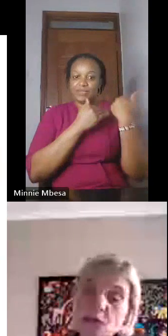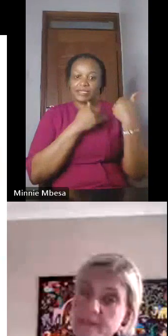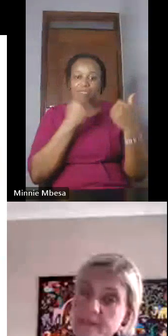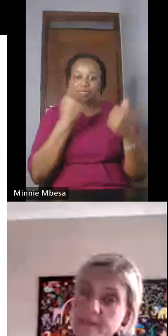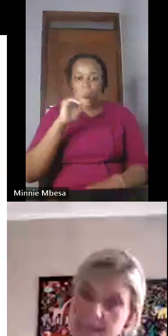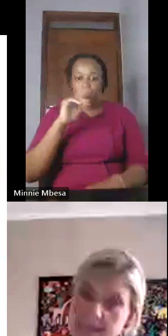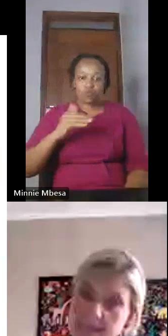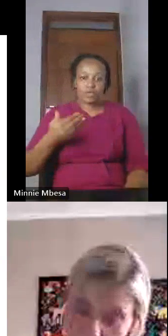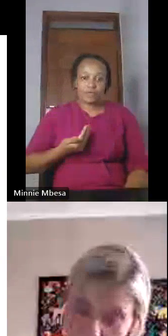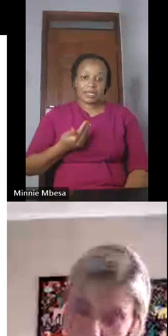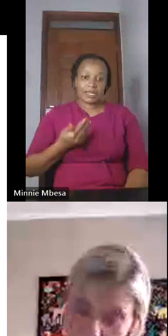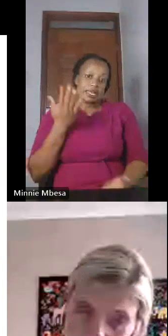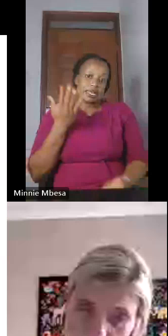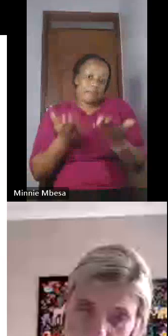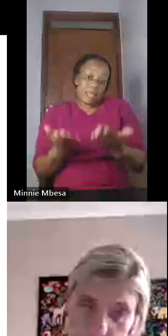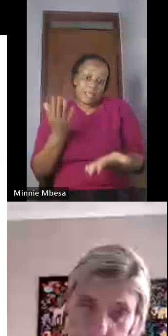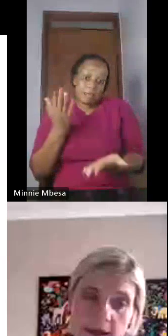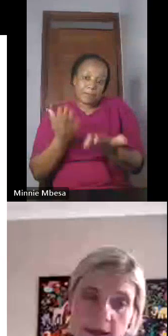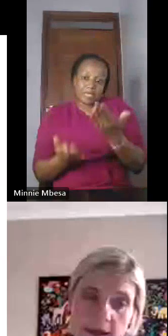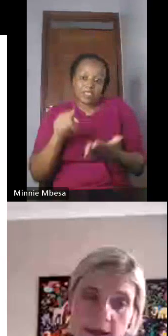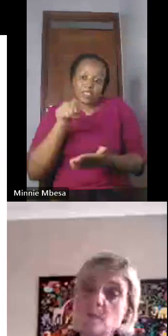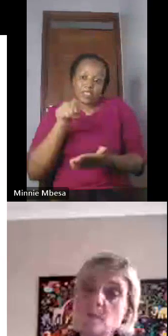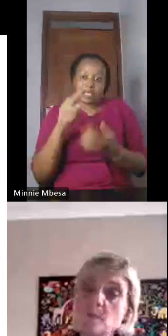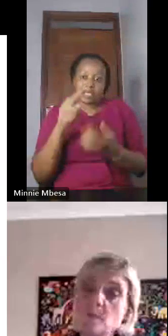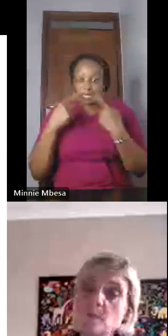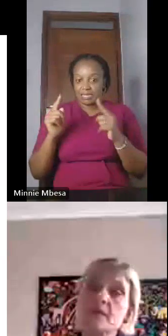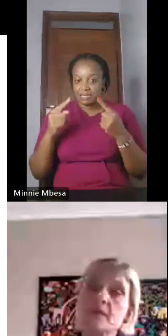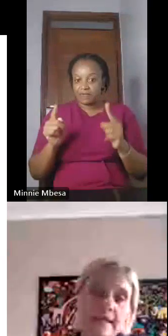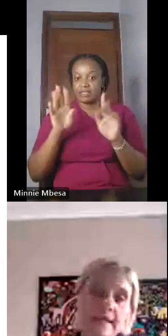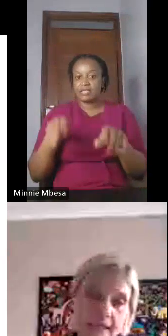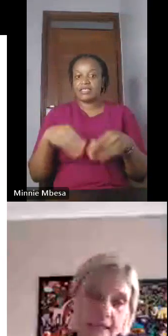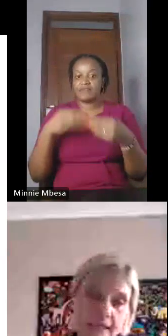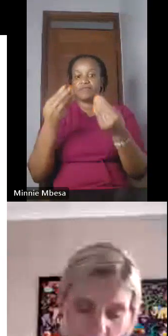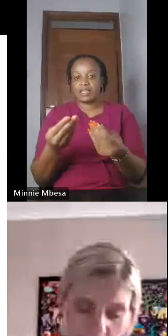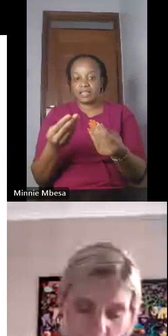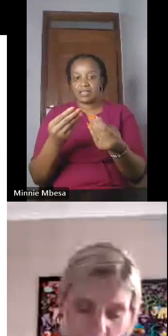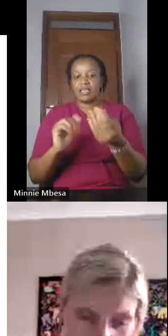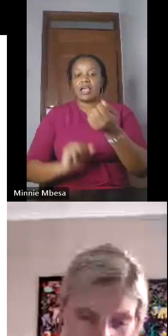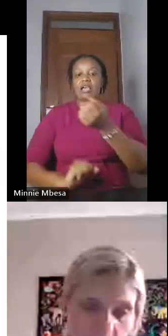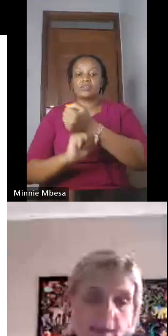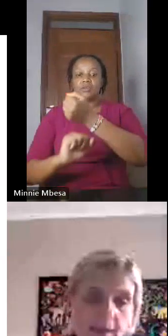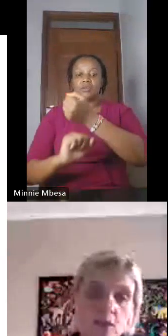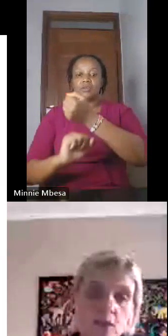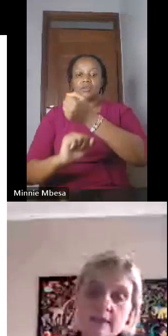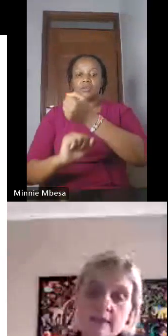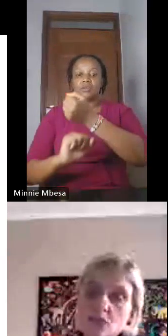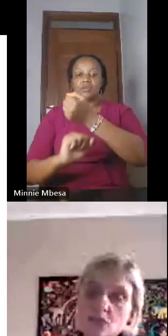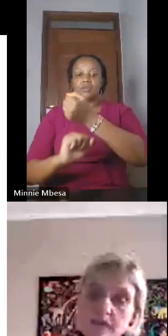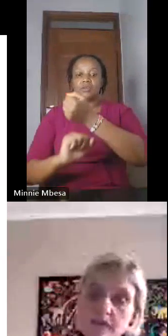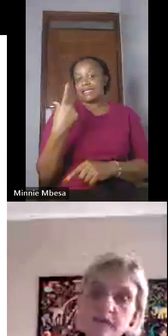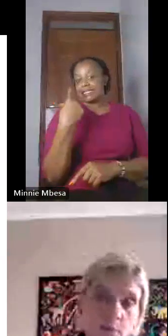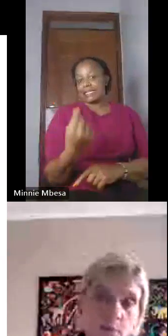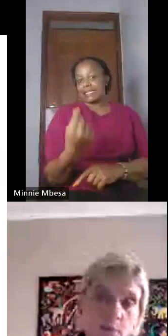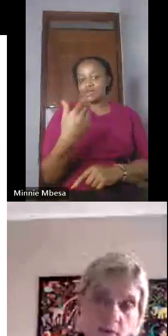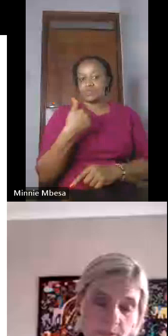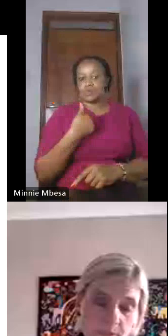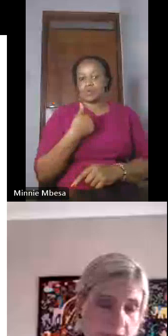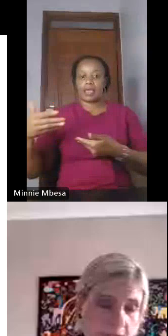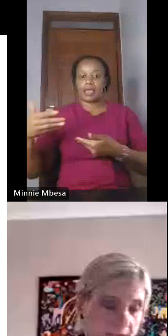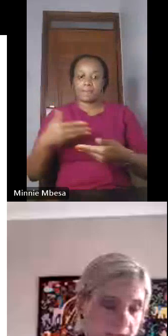be that you are successfully given a scholarship, but you've recently had a baby. If you need to travel